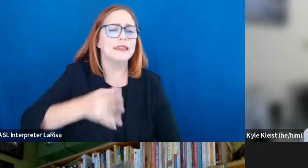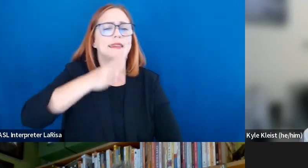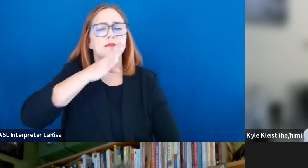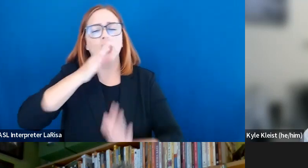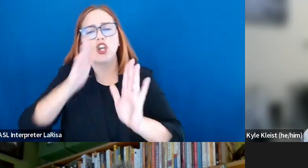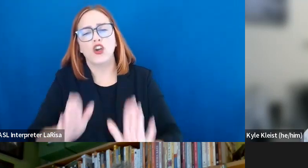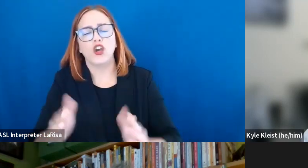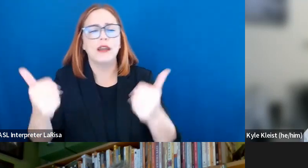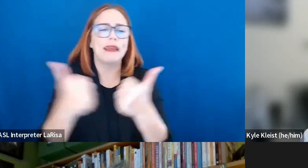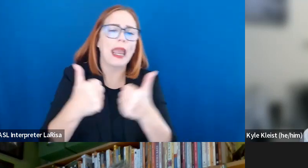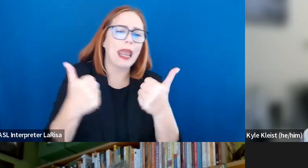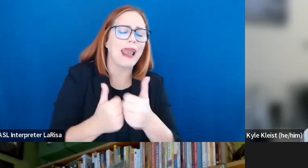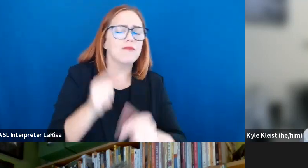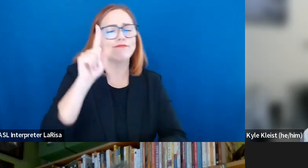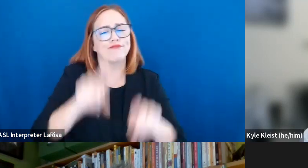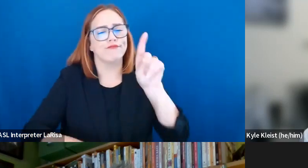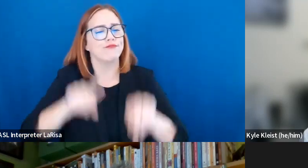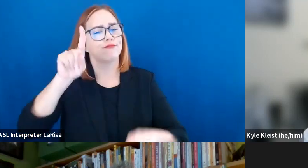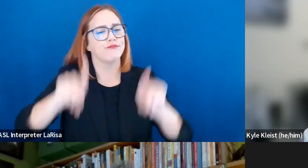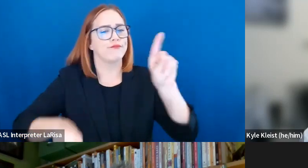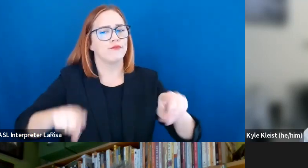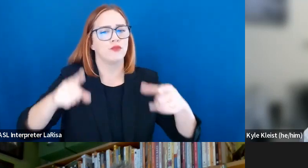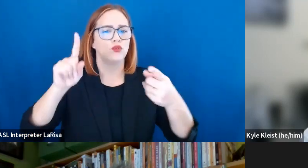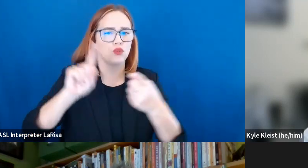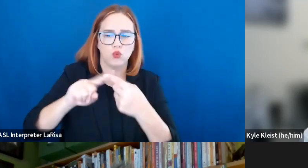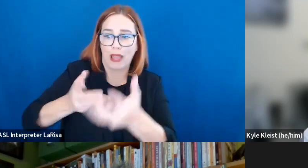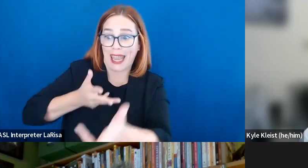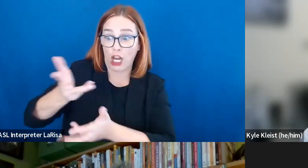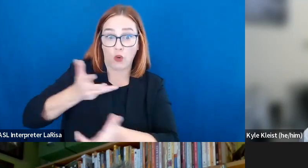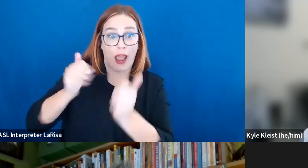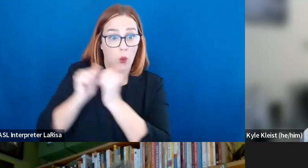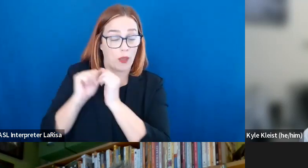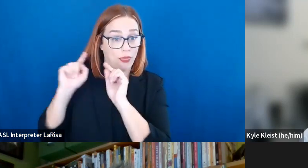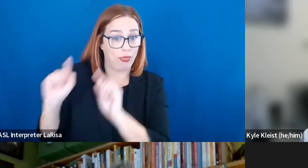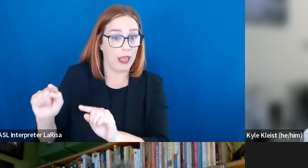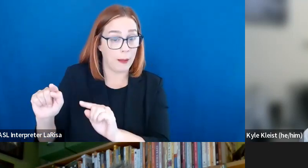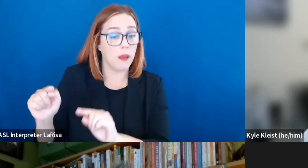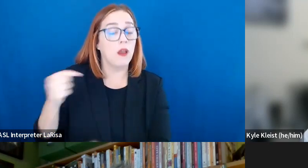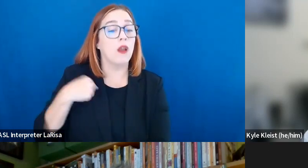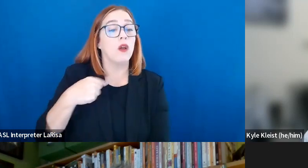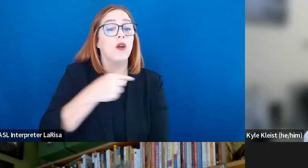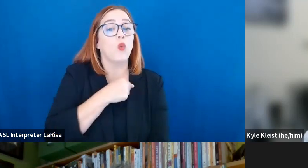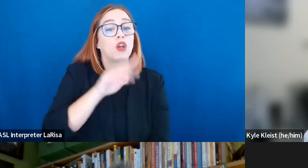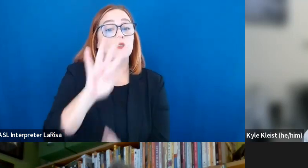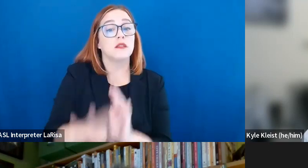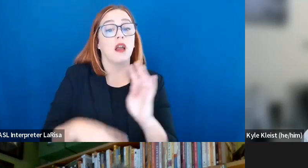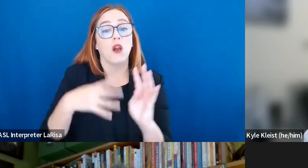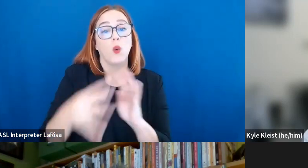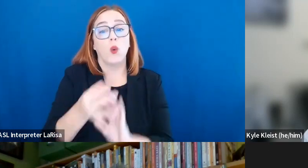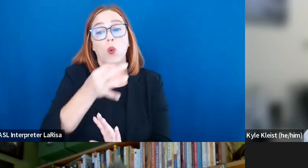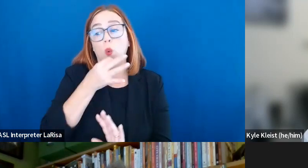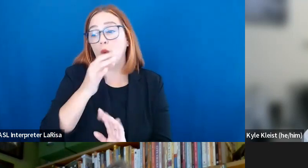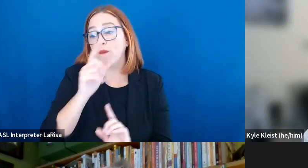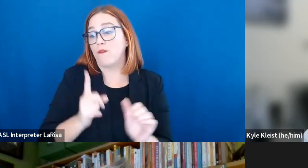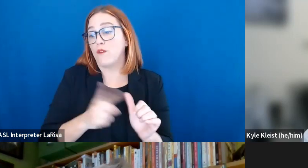games and all different kinds of things to make it interactive. We are scheduled to have our first one of our new